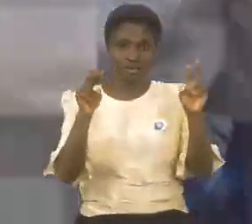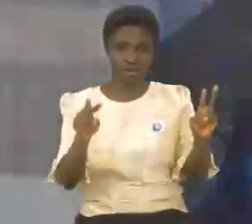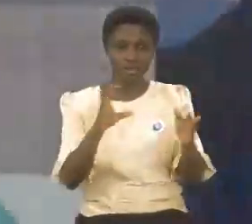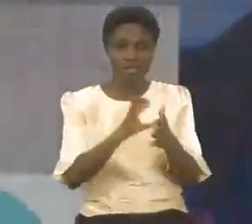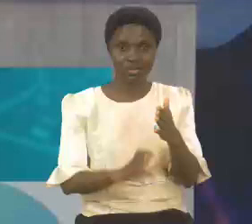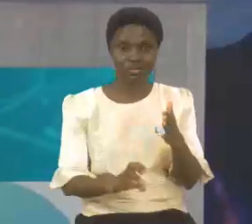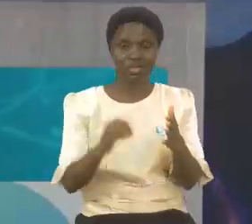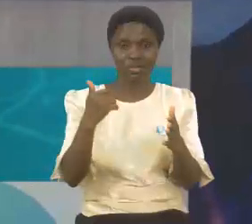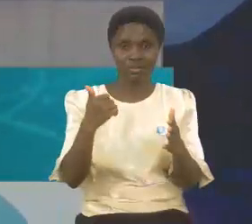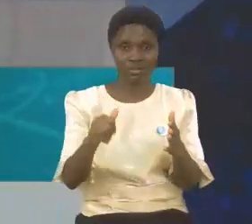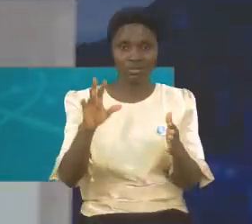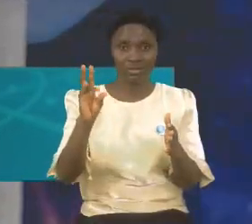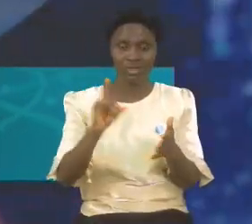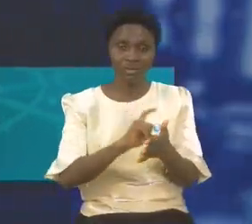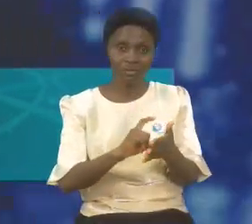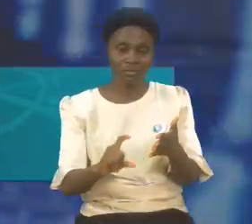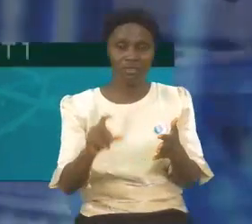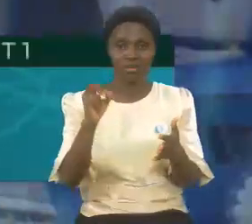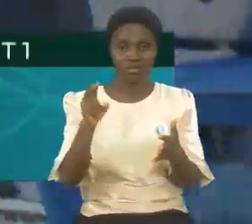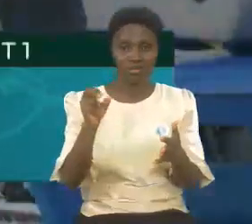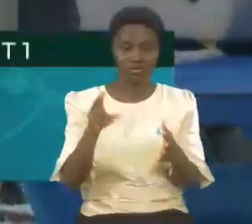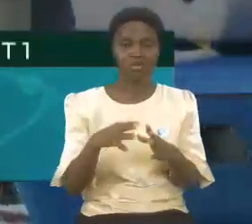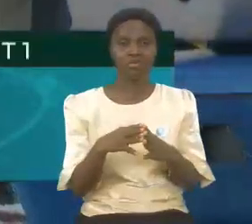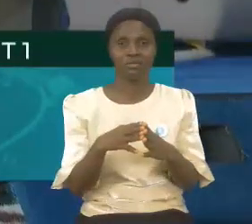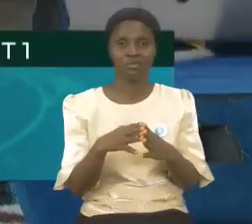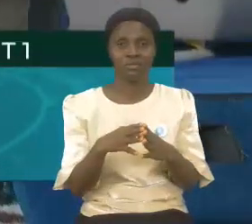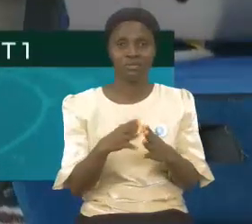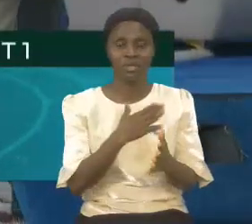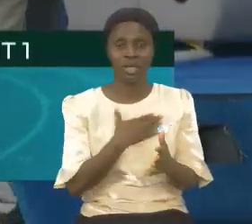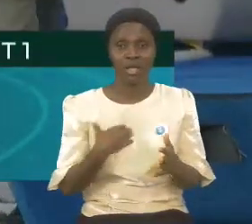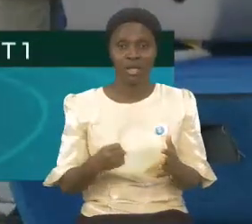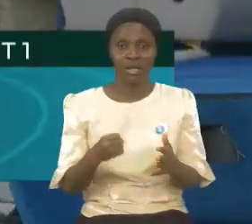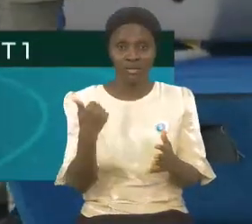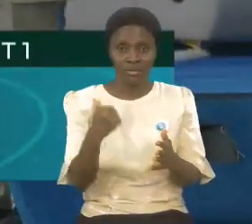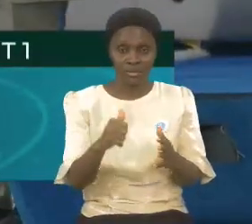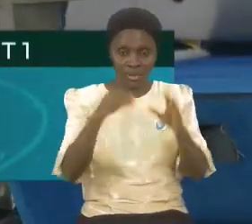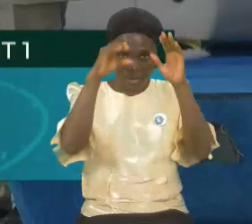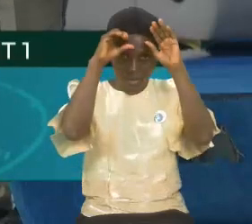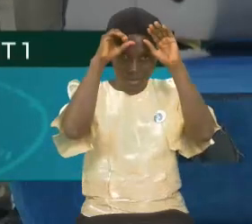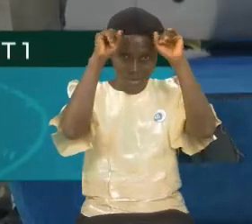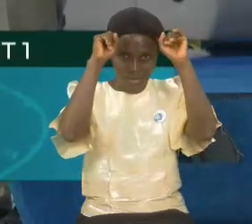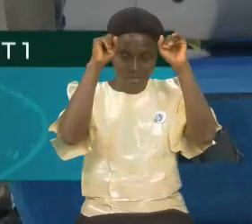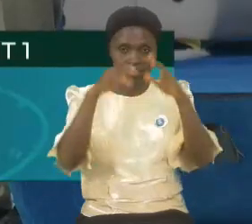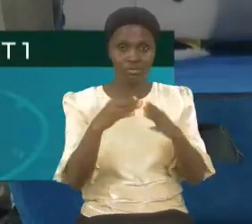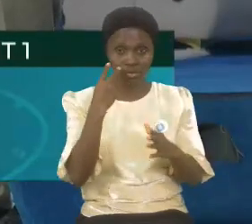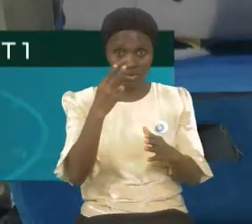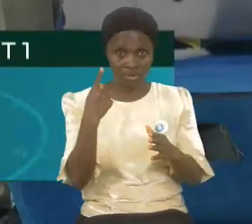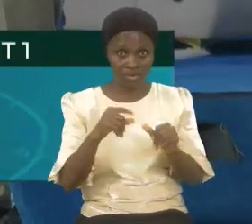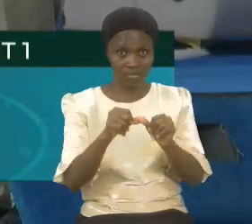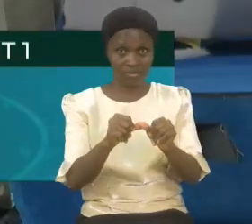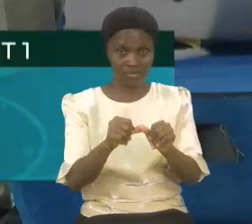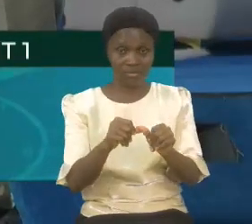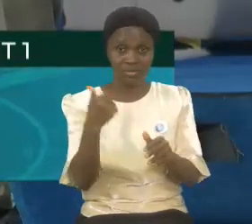12. Revelation 17 verse 12, and the 10 horns, you see the consistency,